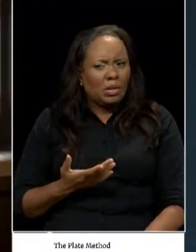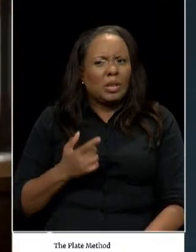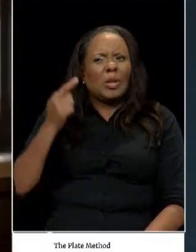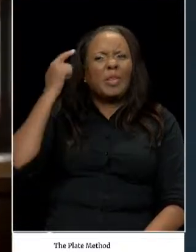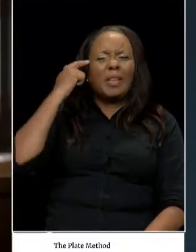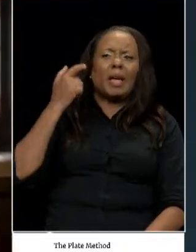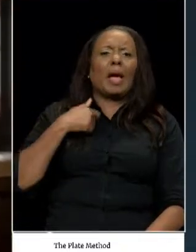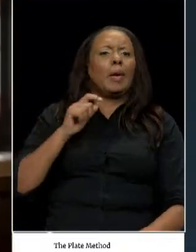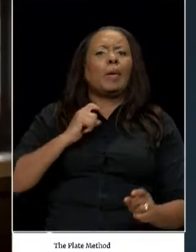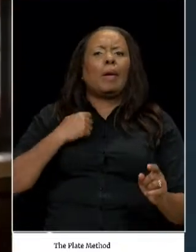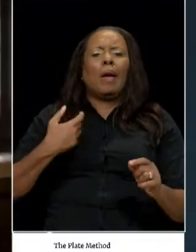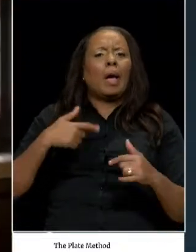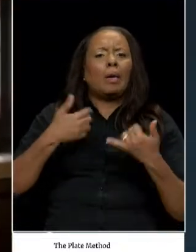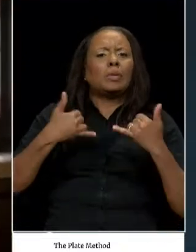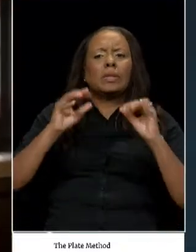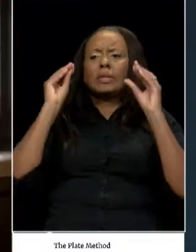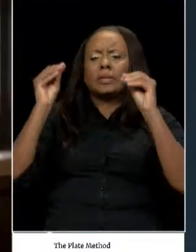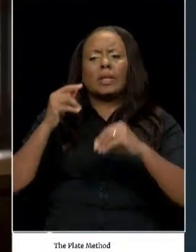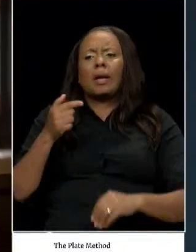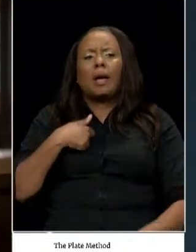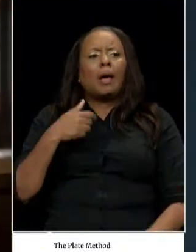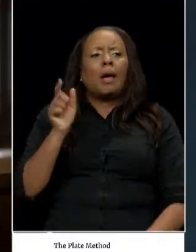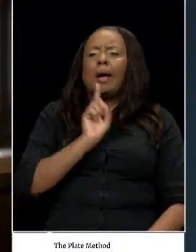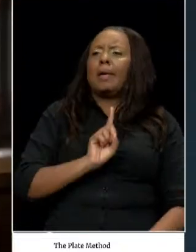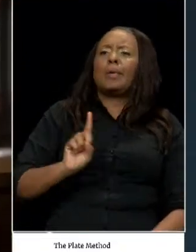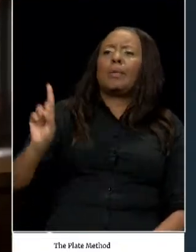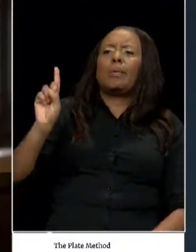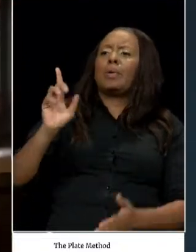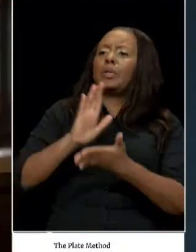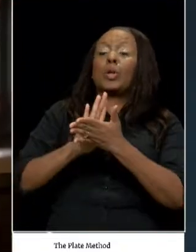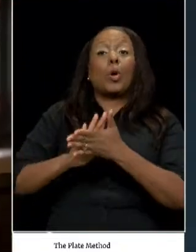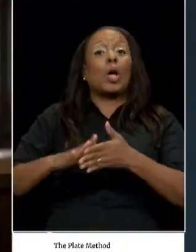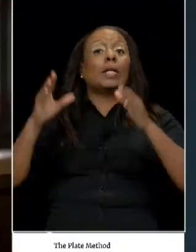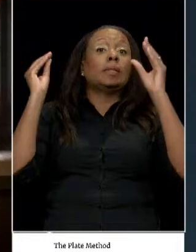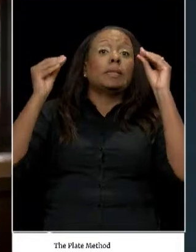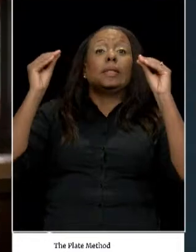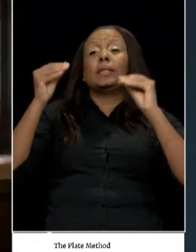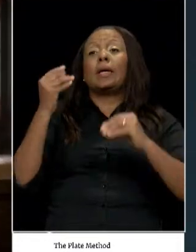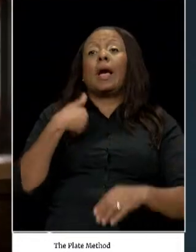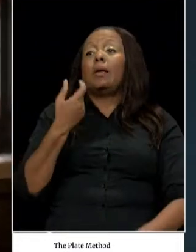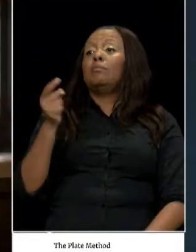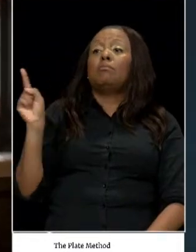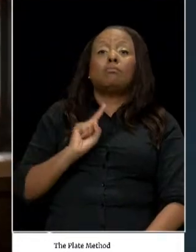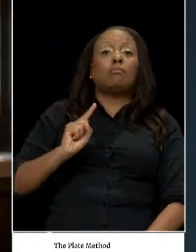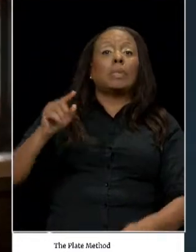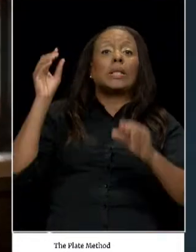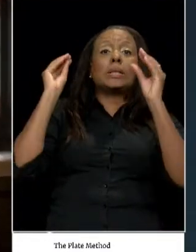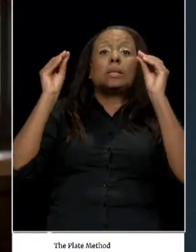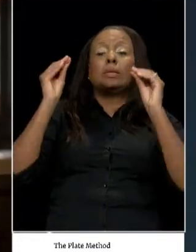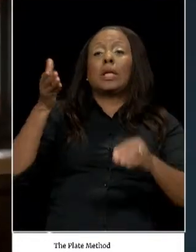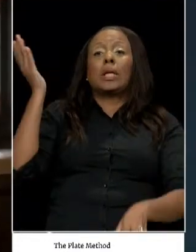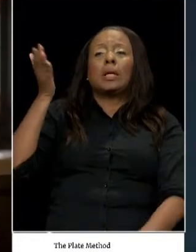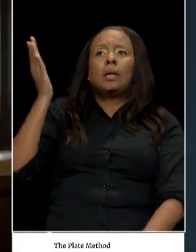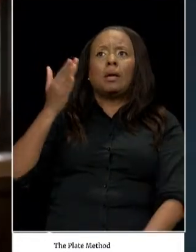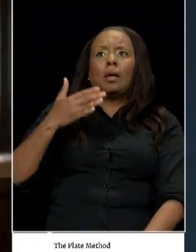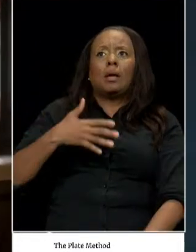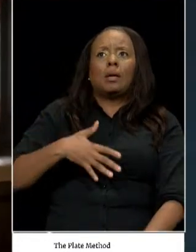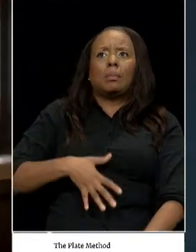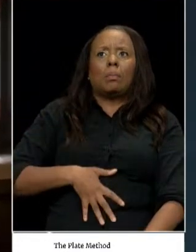of a class. When I say uncontrolled diarrhea, imagine being in front of a class and this urge,